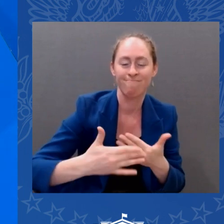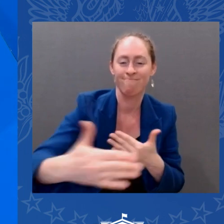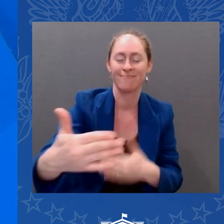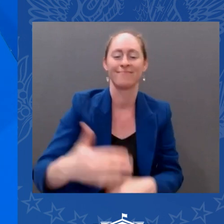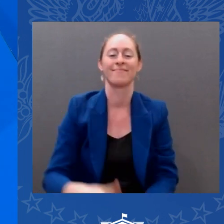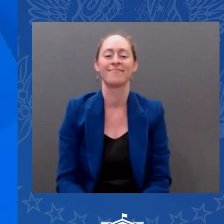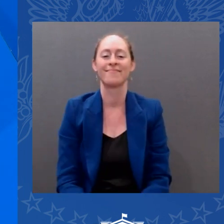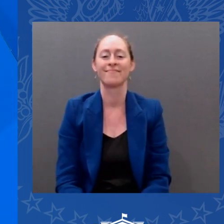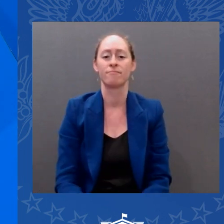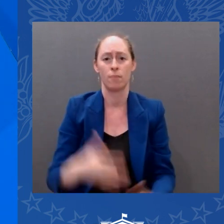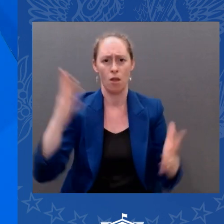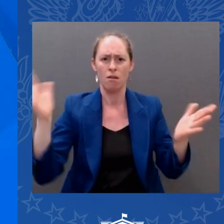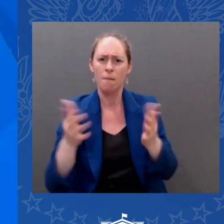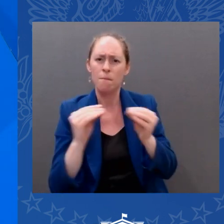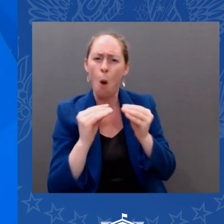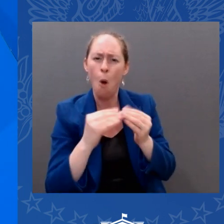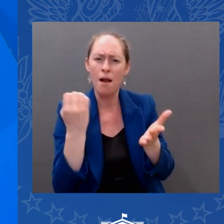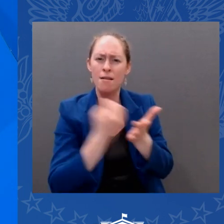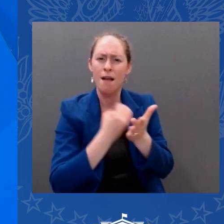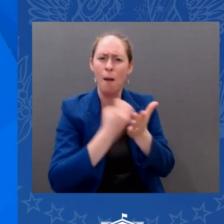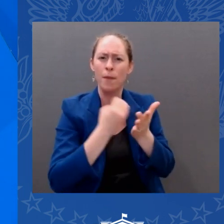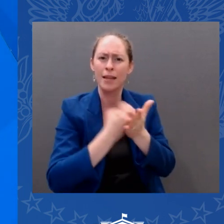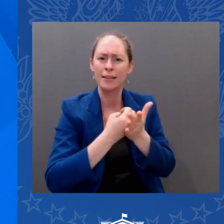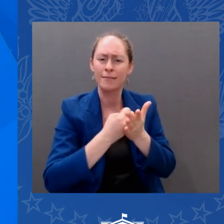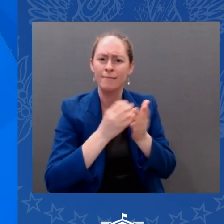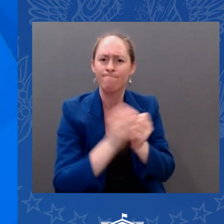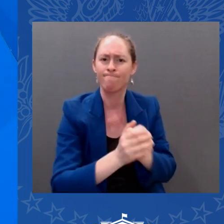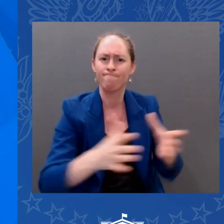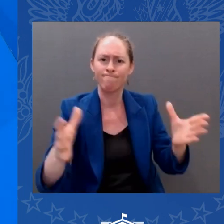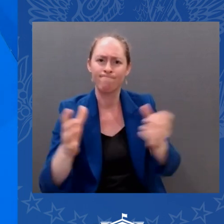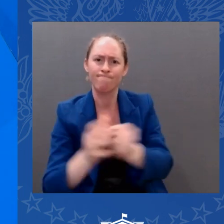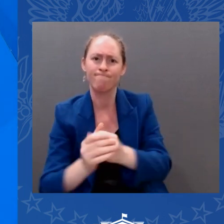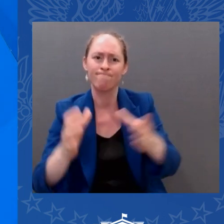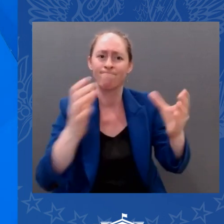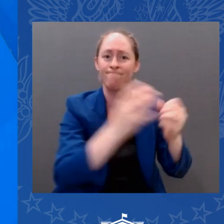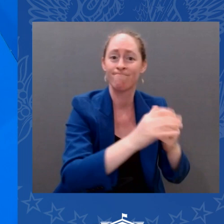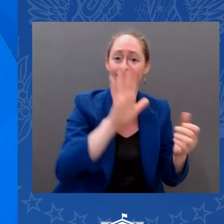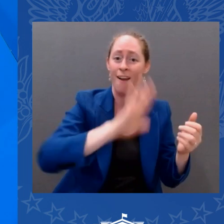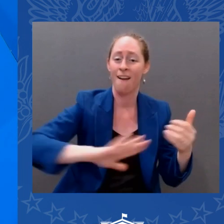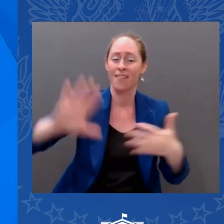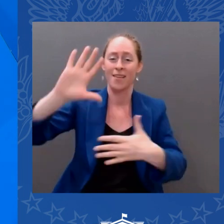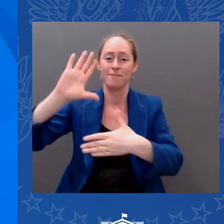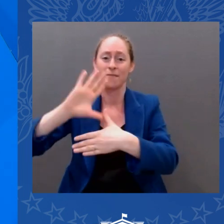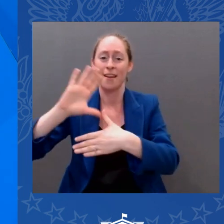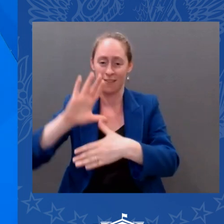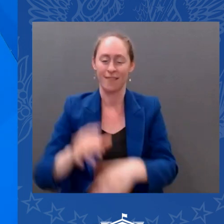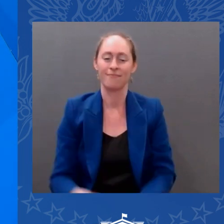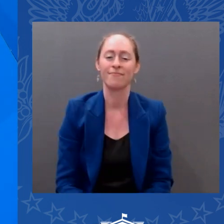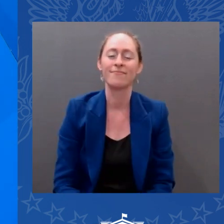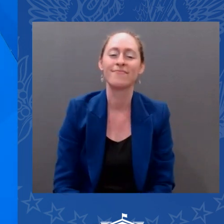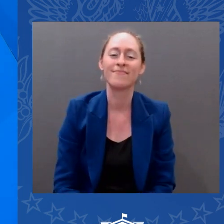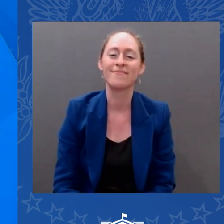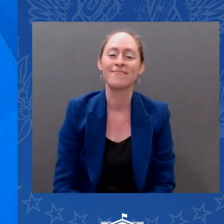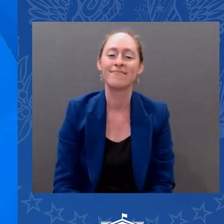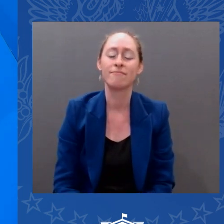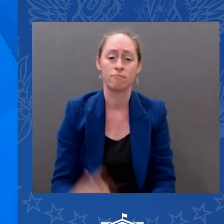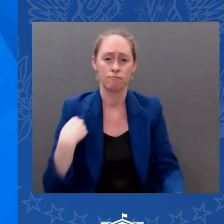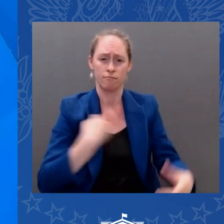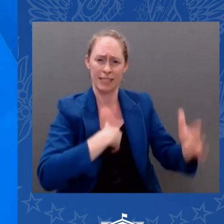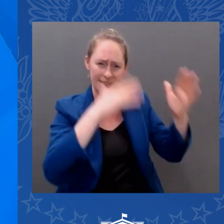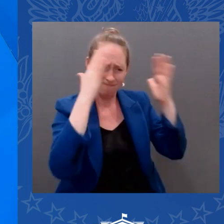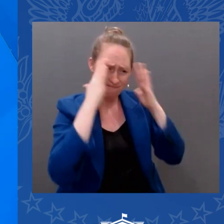will help economies grow from the bottom up and the middle out, not the top down.